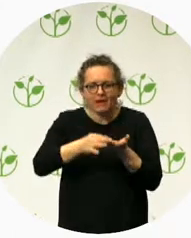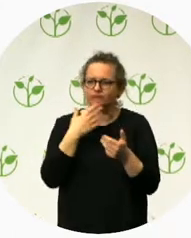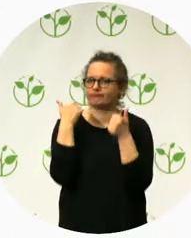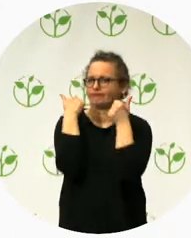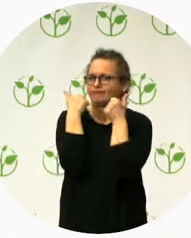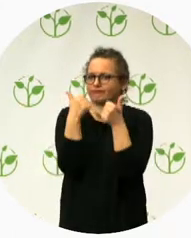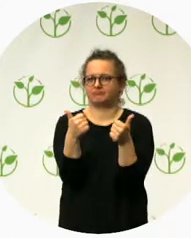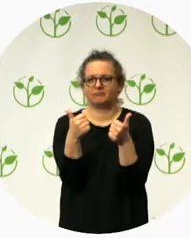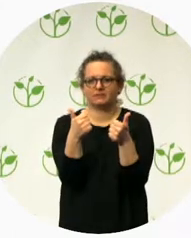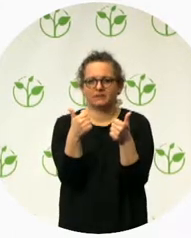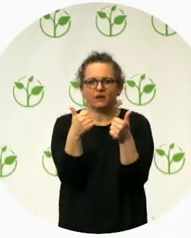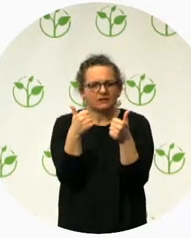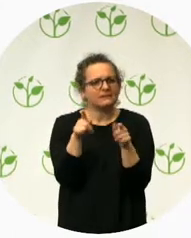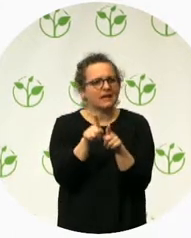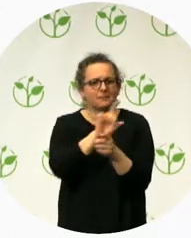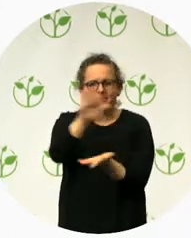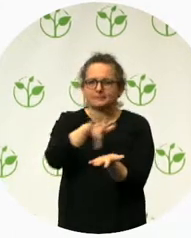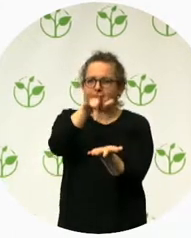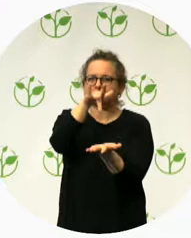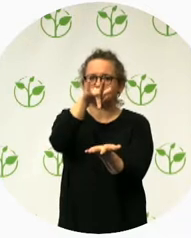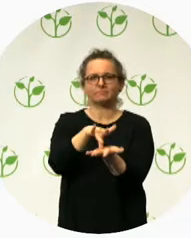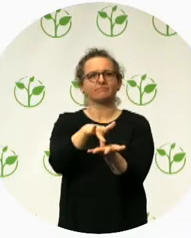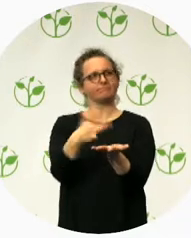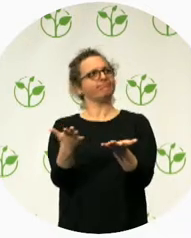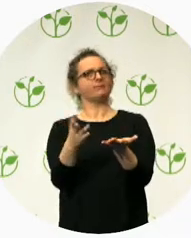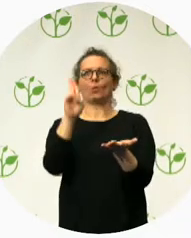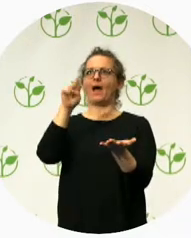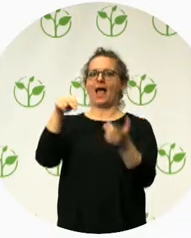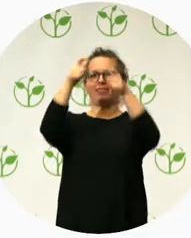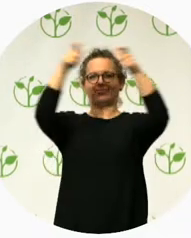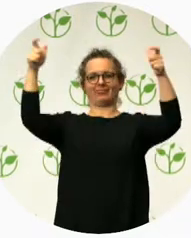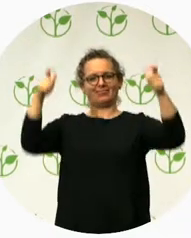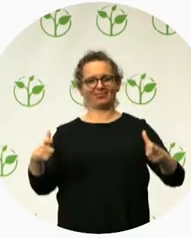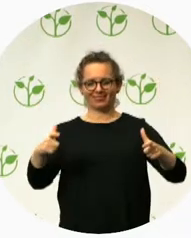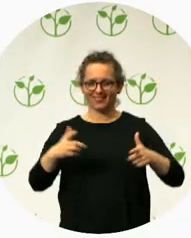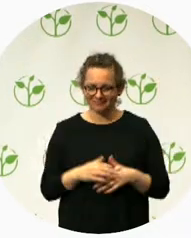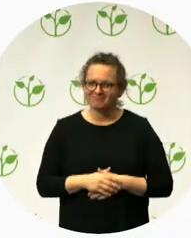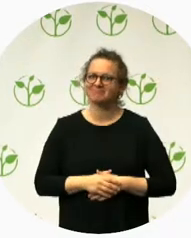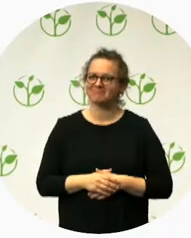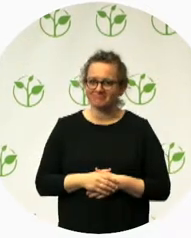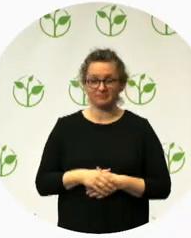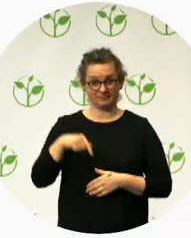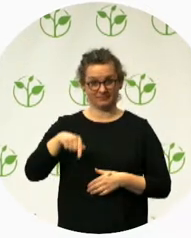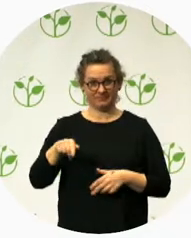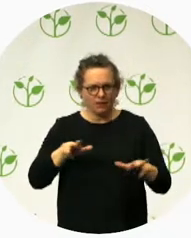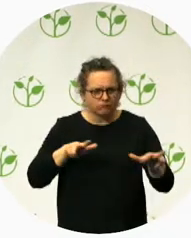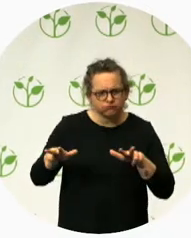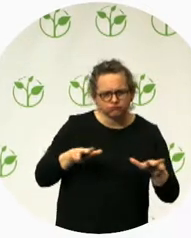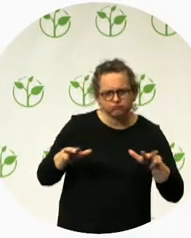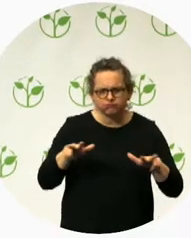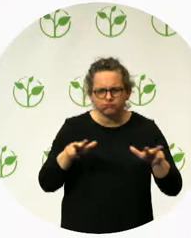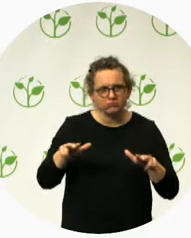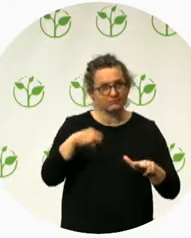Nations, the organization that adopted the Convention on the Rights of Persons